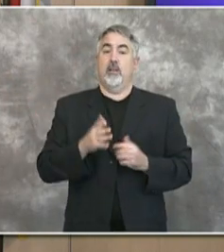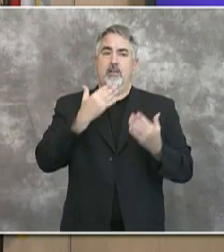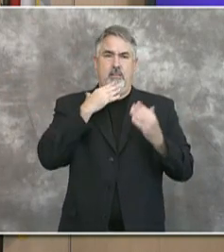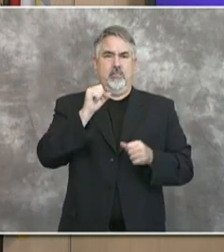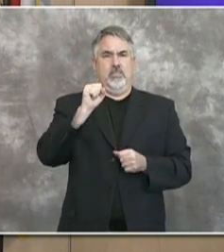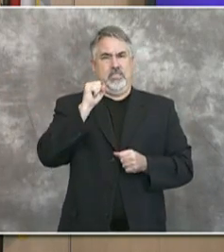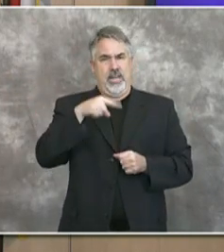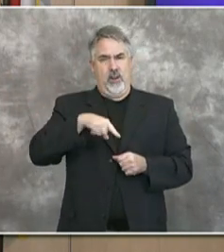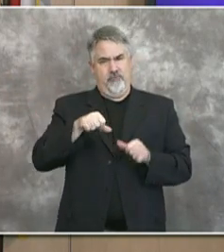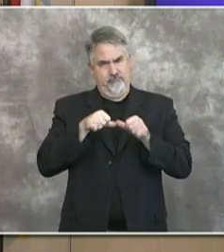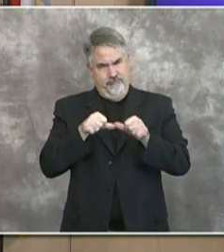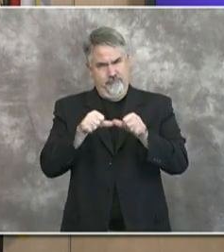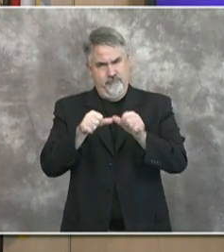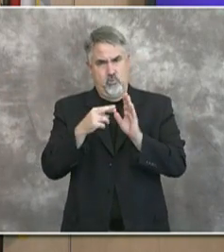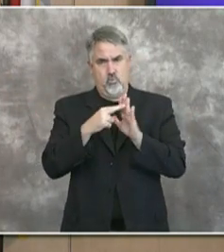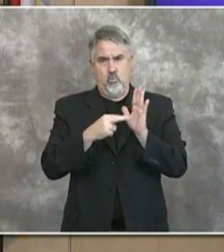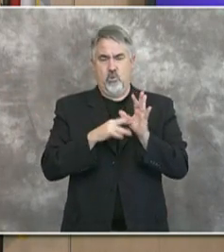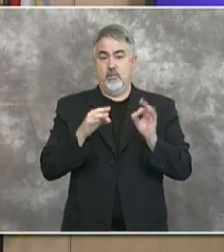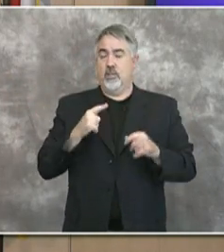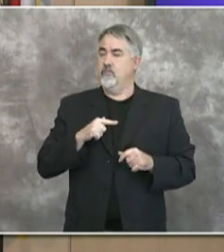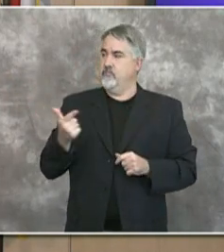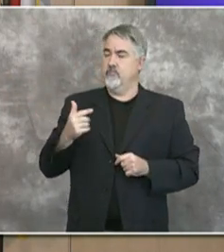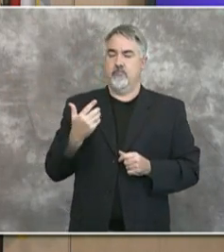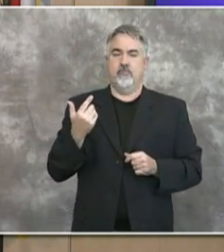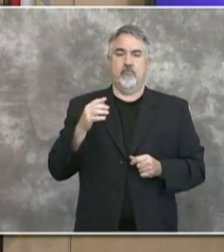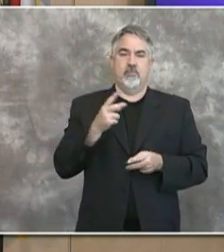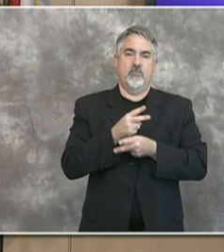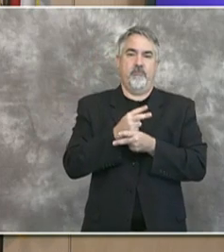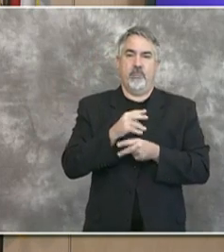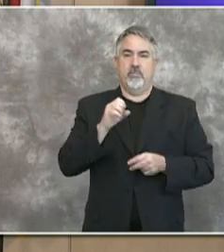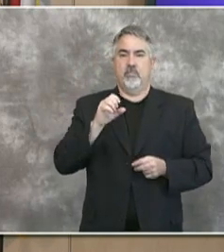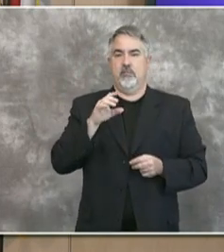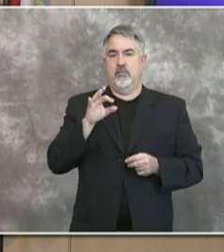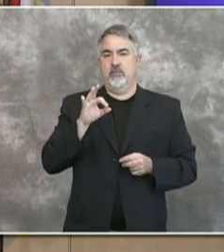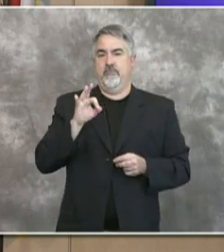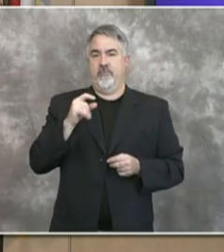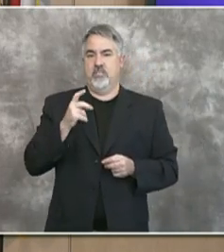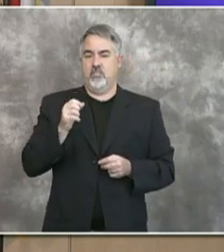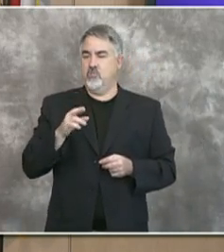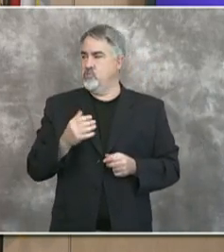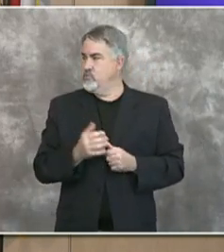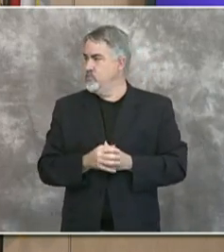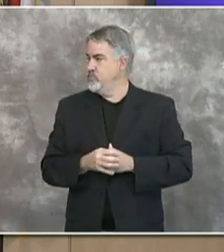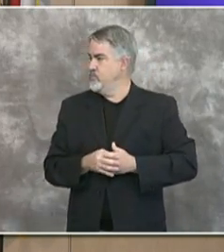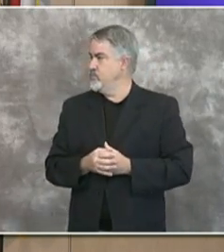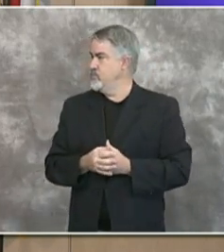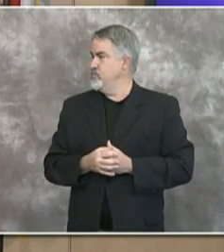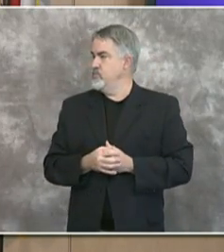Supervisor Fletcher.